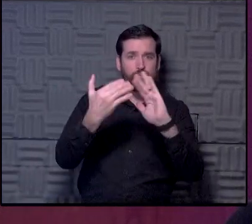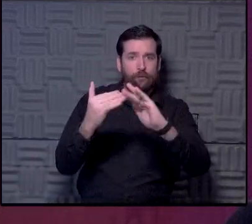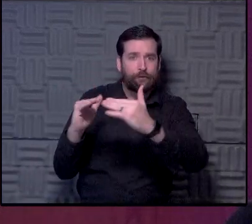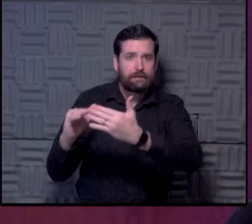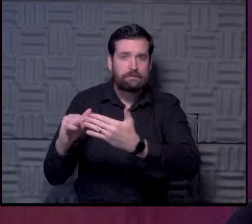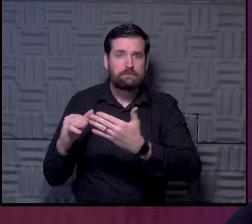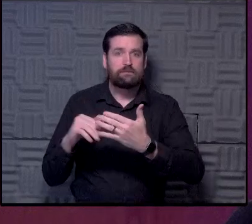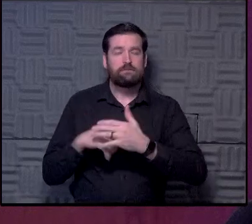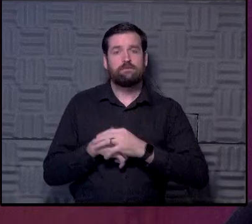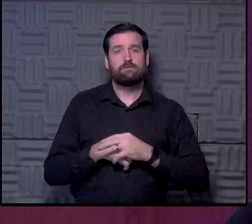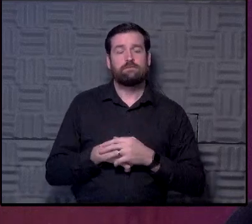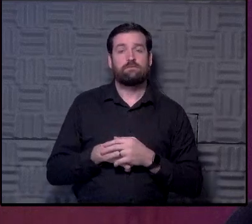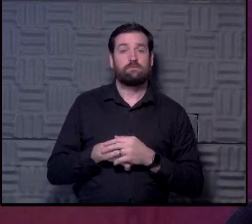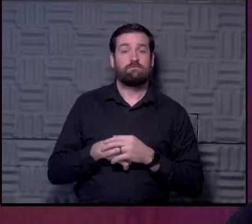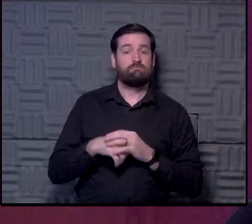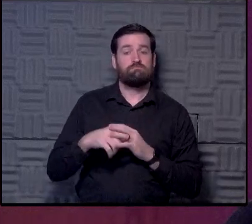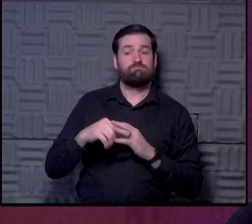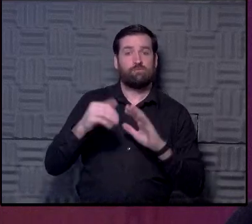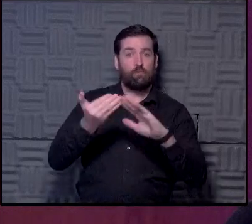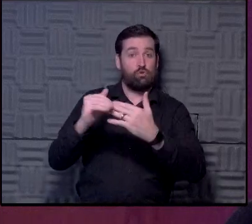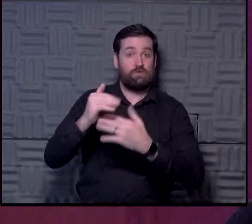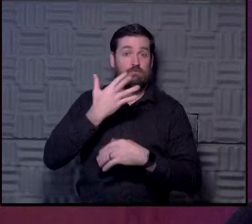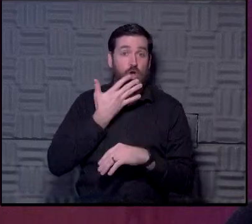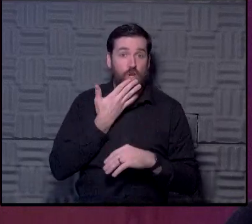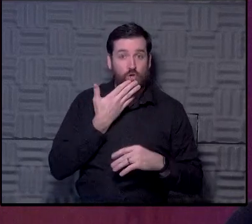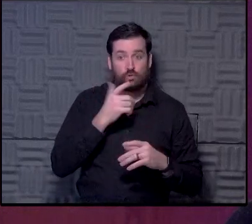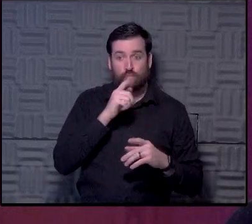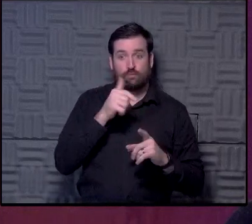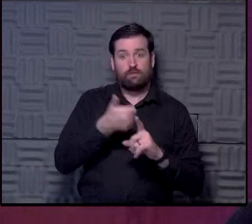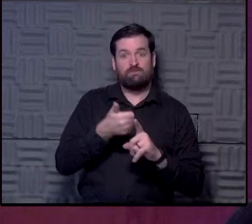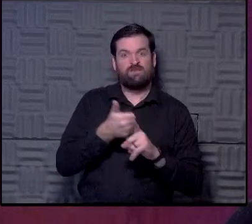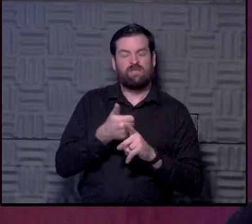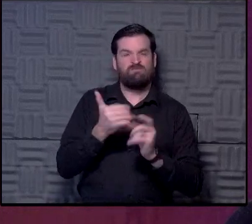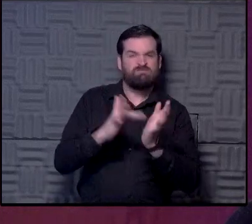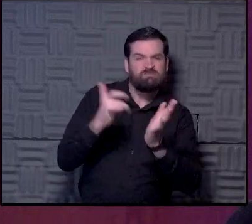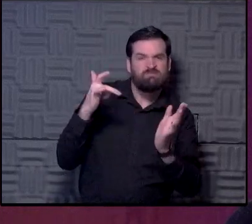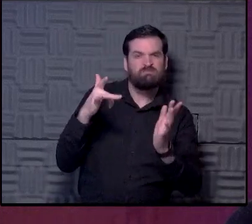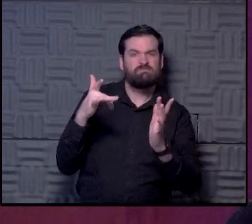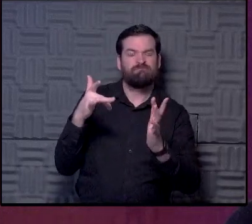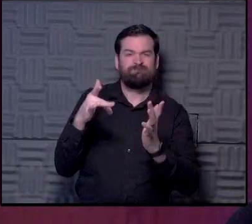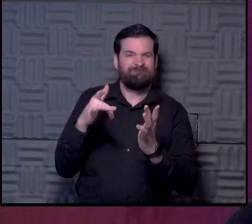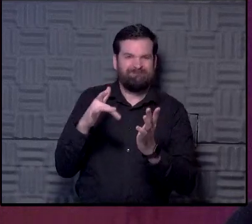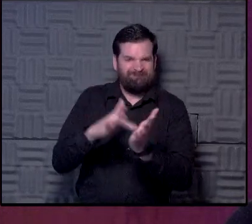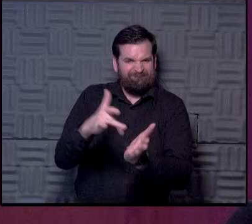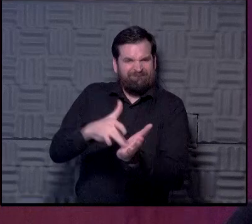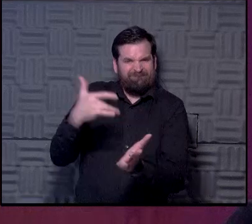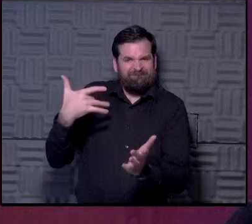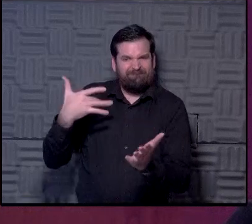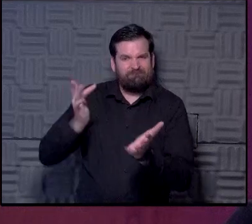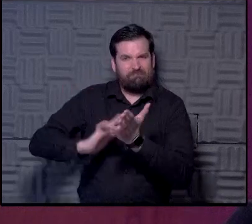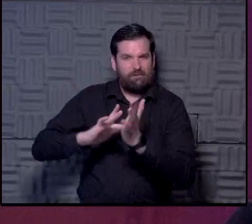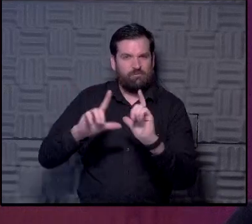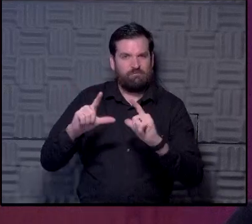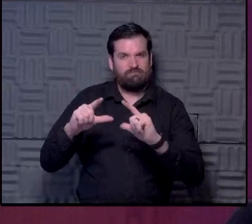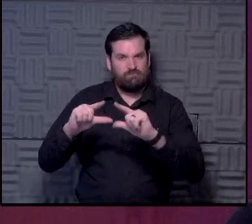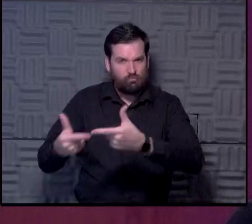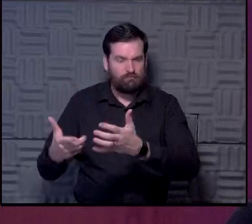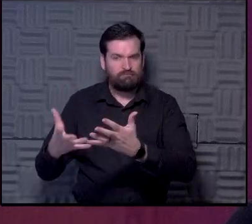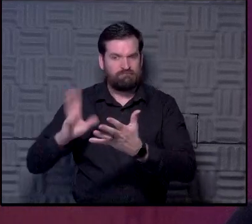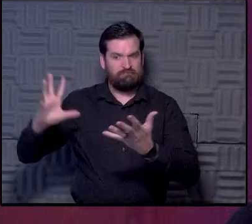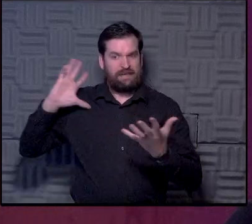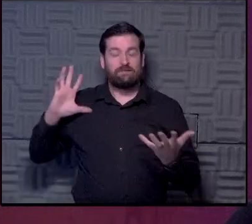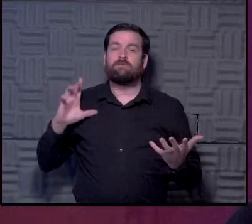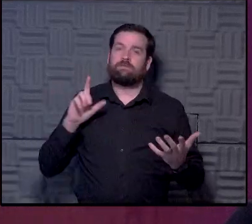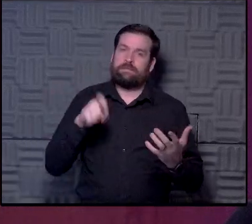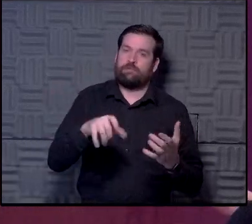communities of color who have been perhaps marginalized and mistreated by a medical system in the past, that's going to need to be done too. And I think